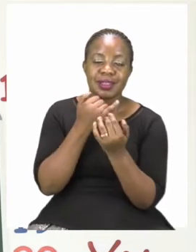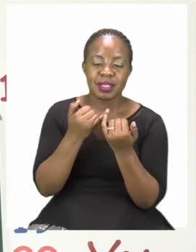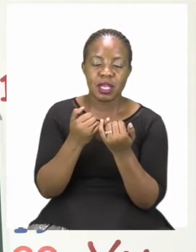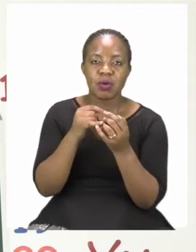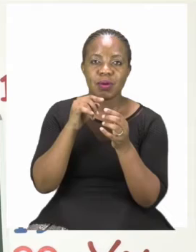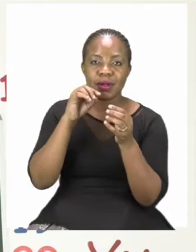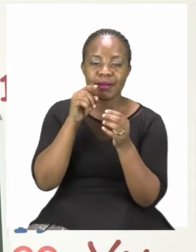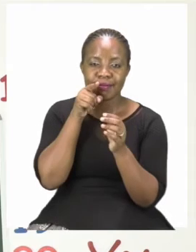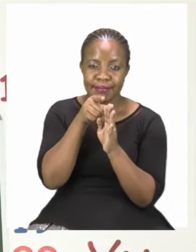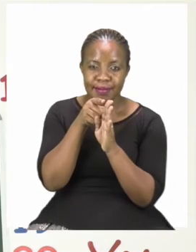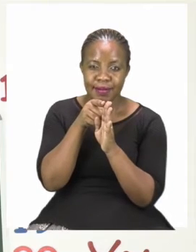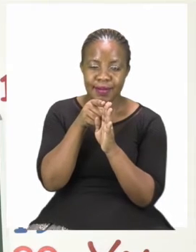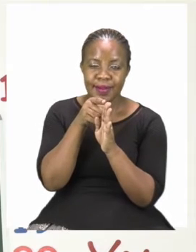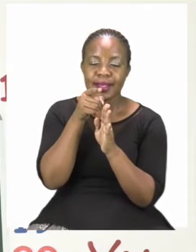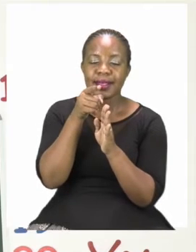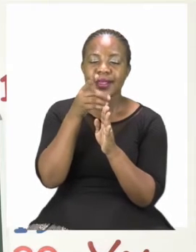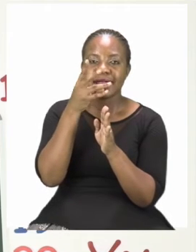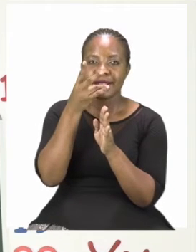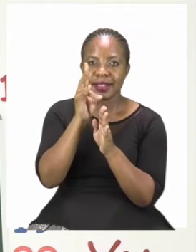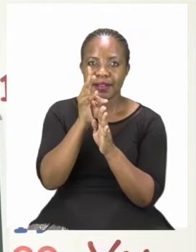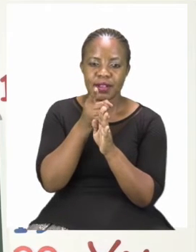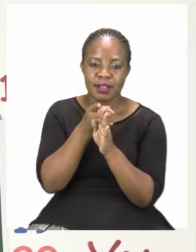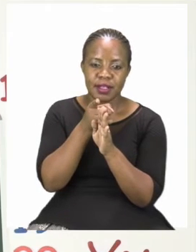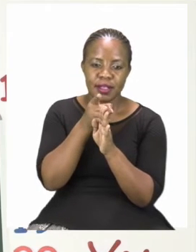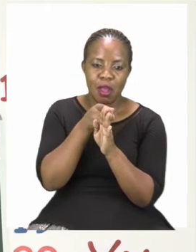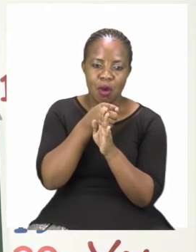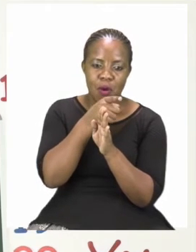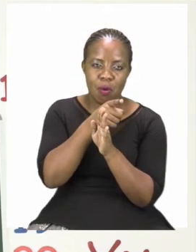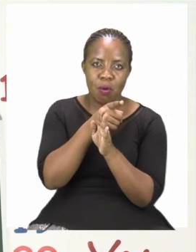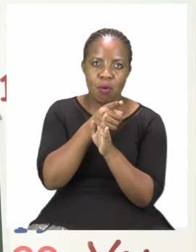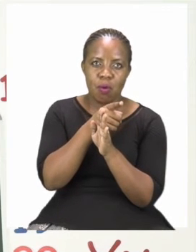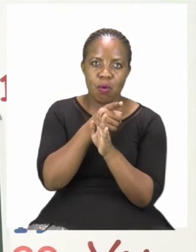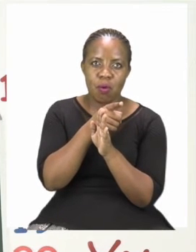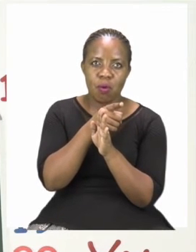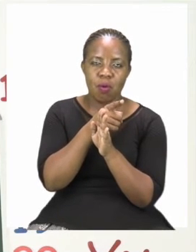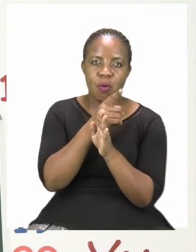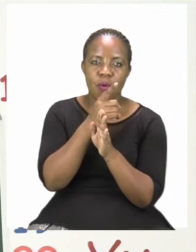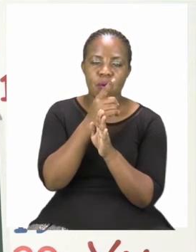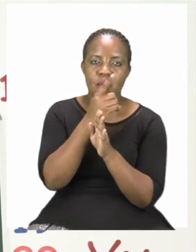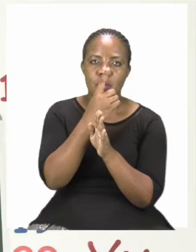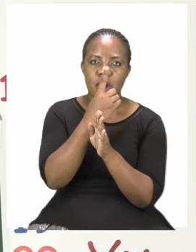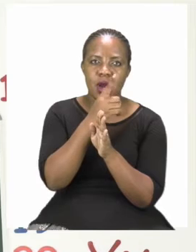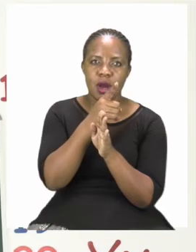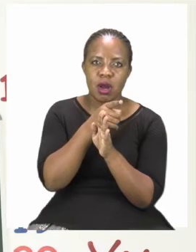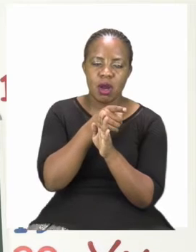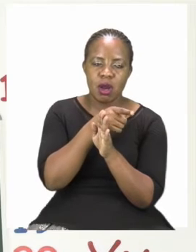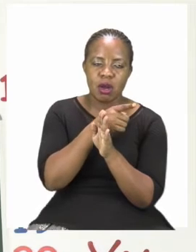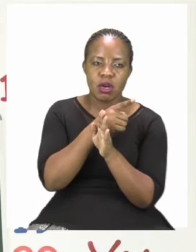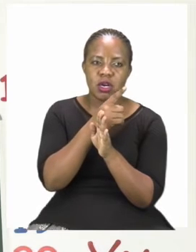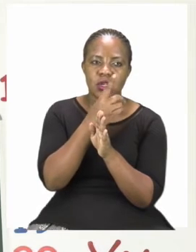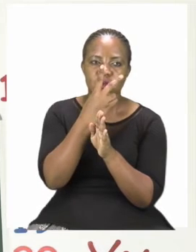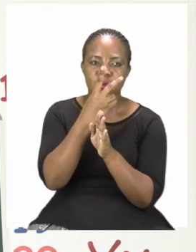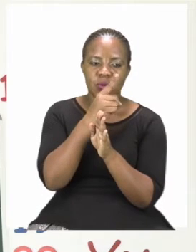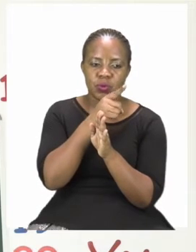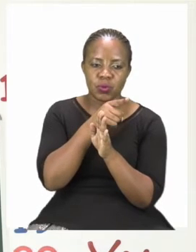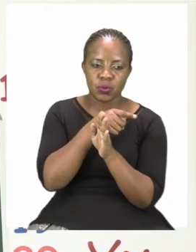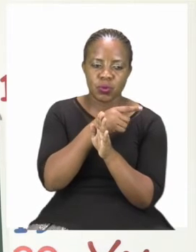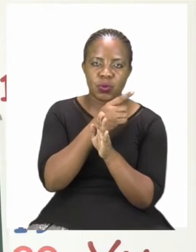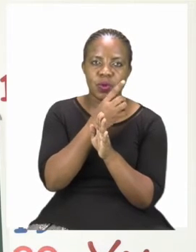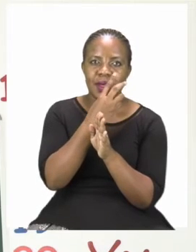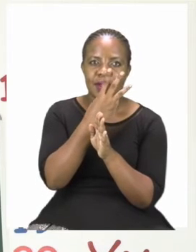Zacky? There you are. Hello, Zacky. So, from Zacky